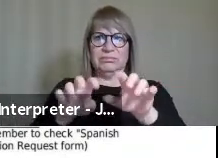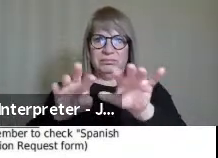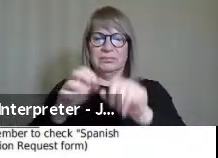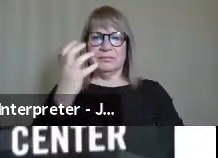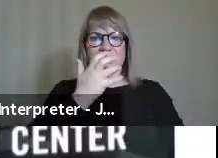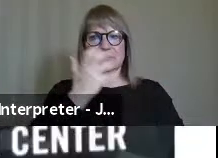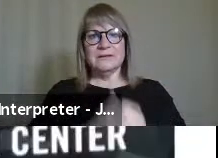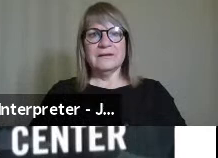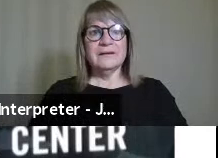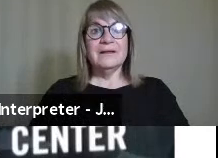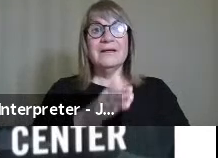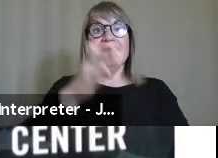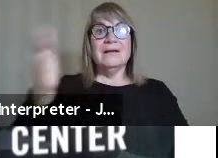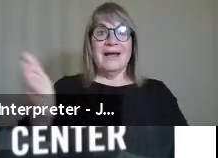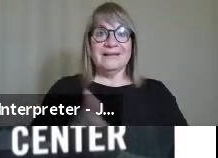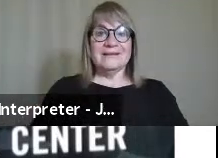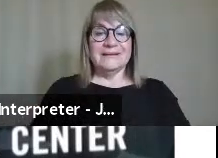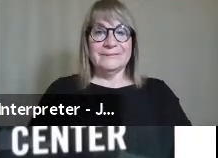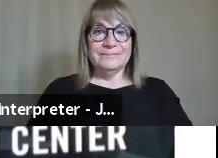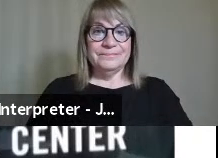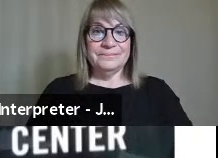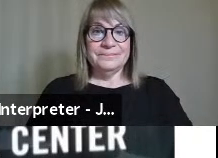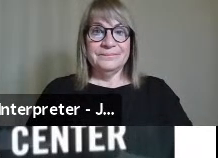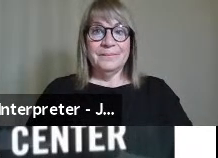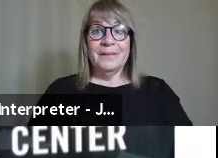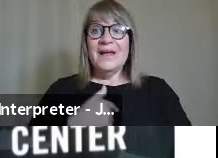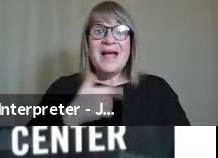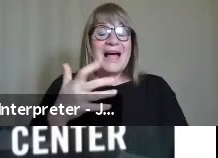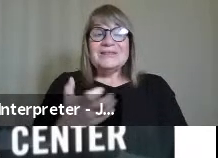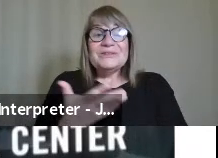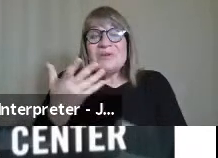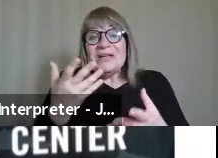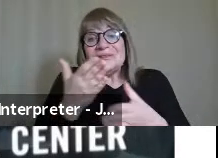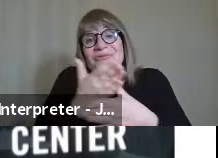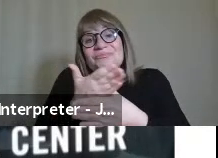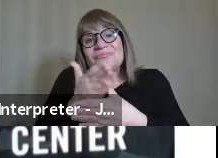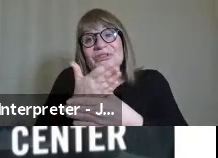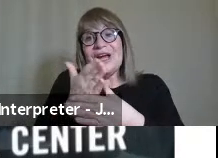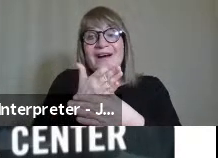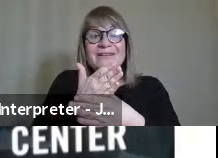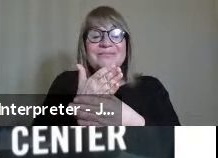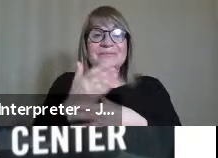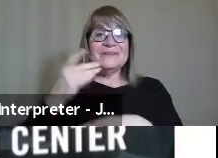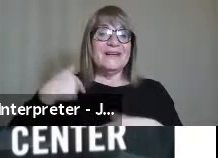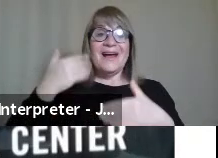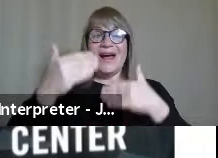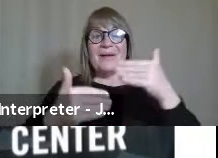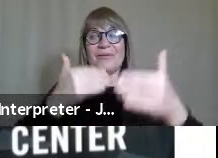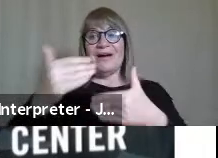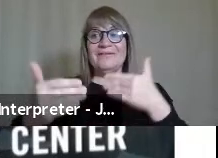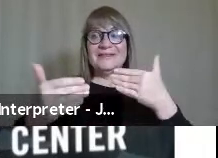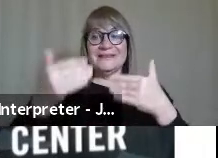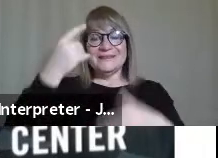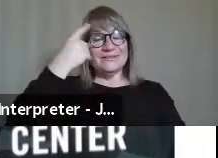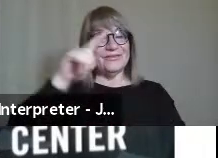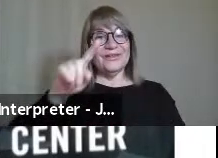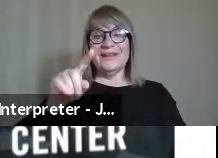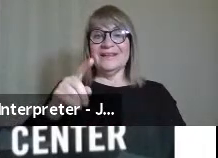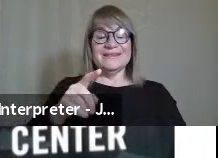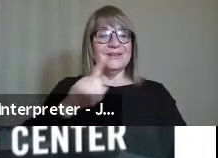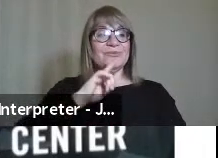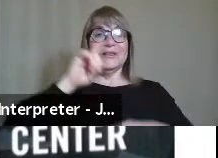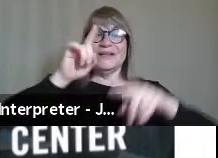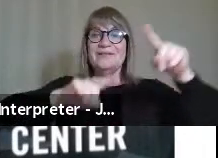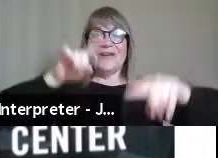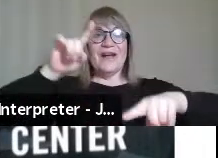next slide um i just wanted to share you know our process for making these data sets has to vary from state to